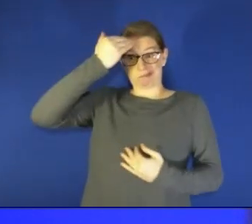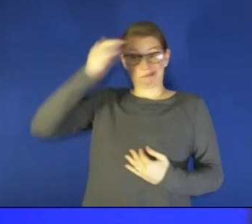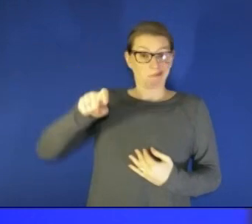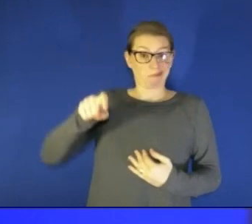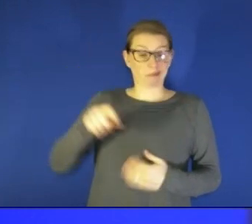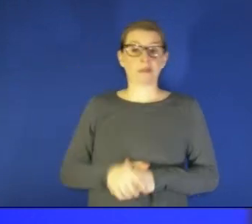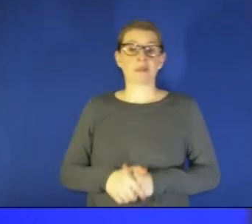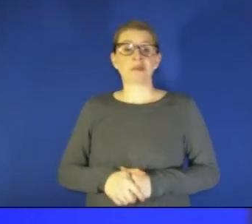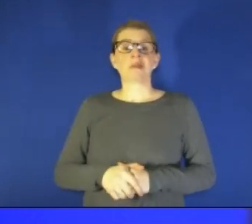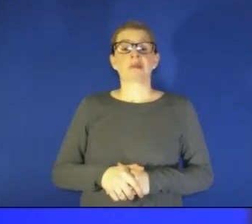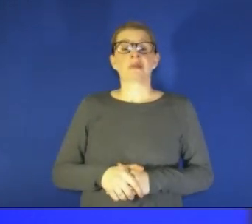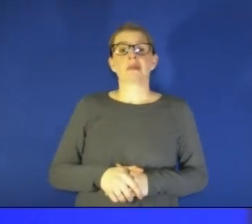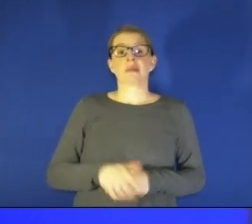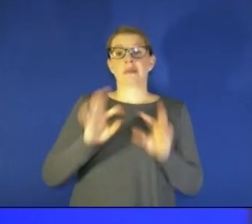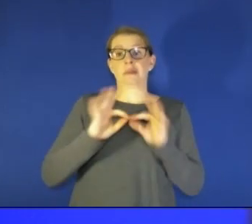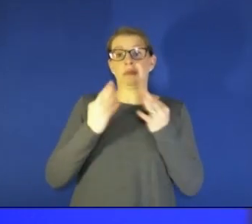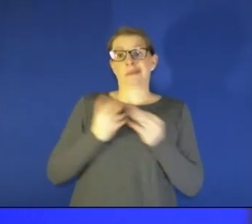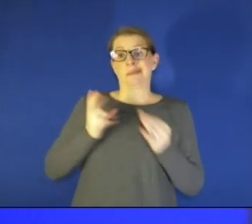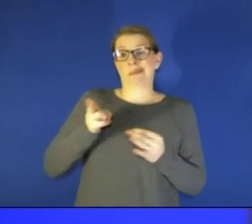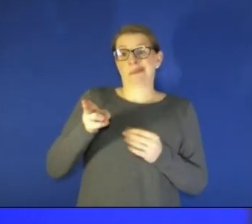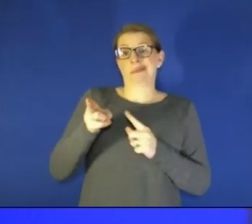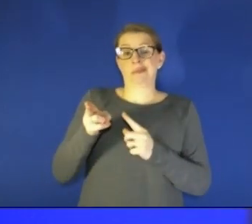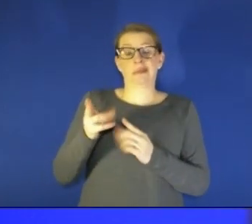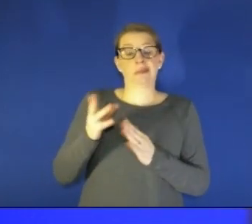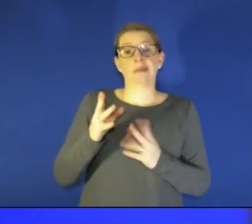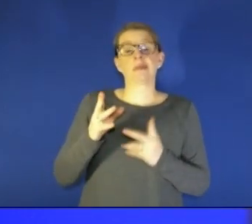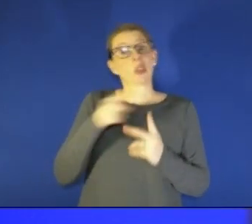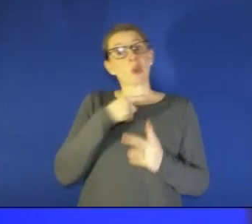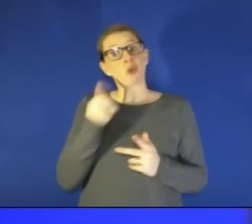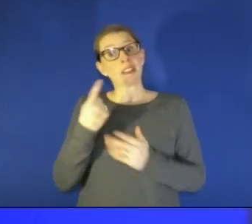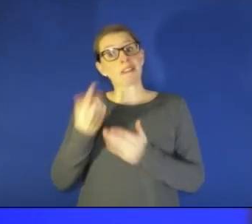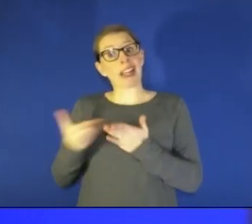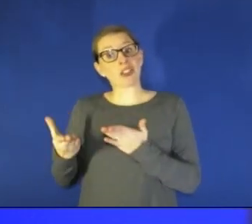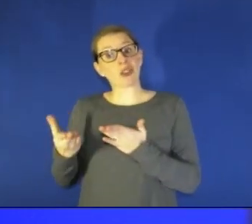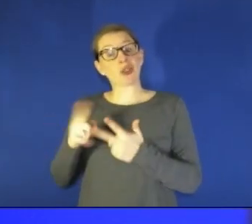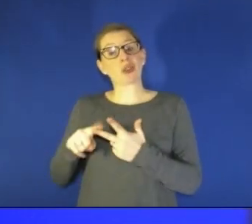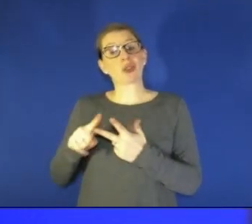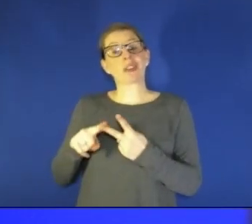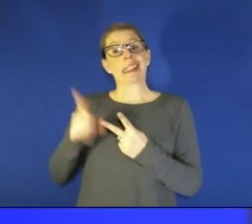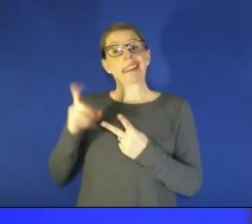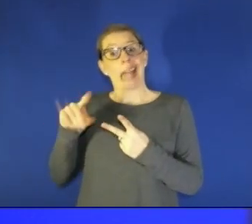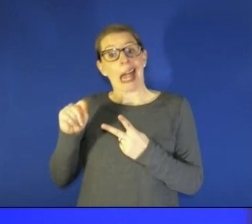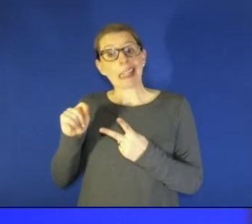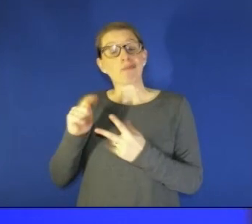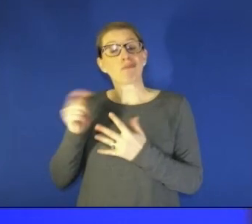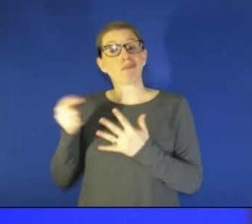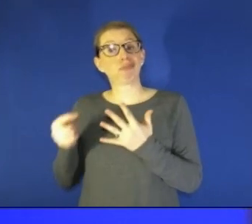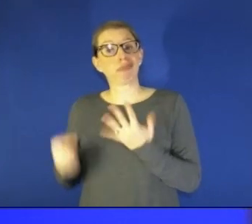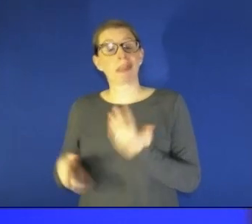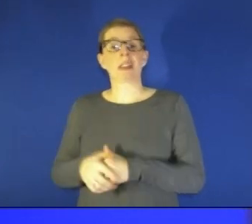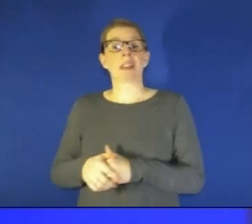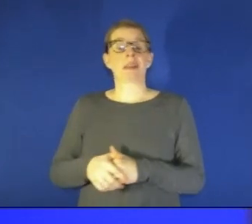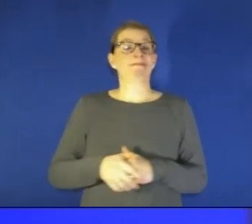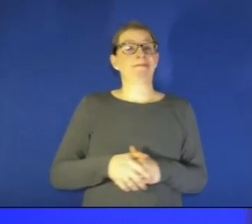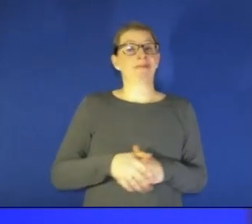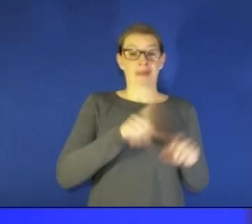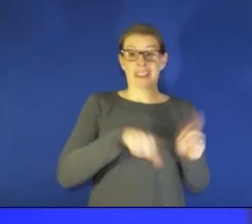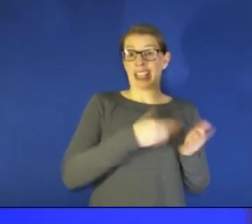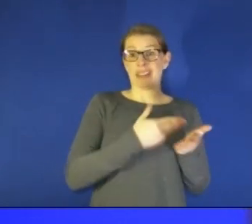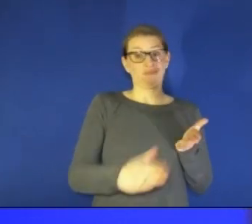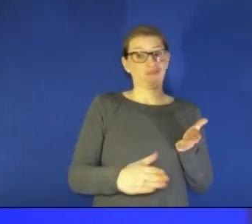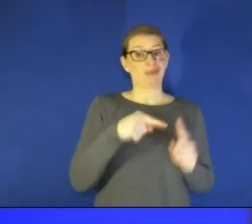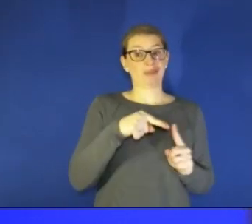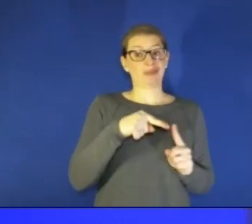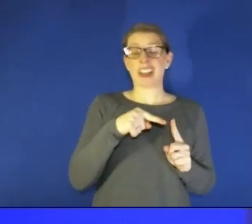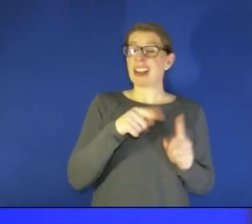that family history is probably, we talked about risk factors and we talked about diet and stuff like that, but we can't forego the importance of family